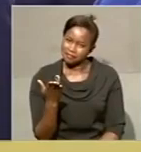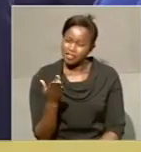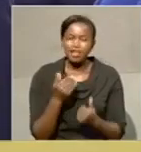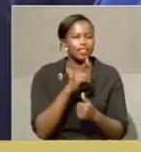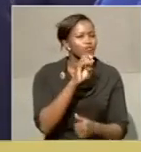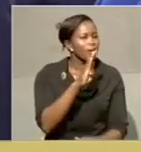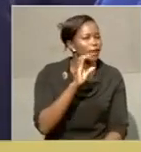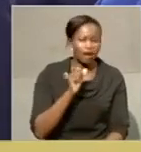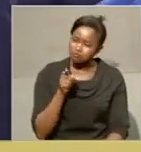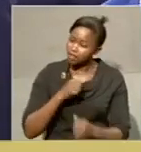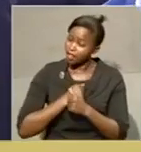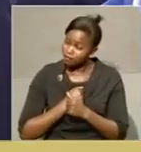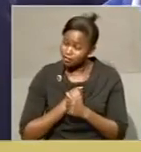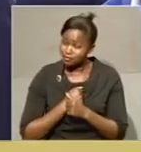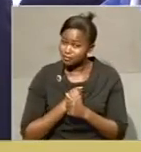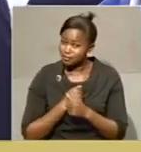Rebecca, are you in love?